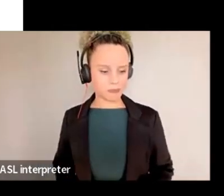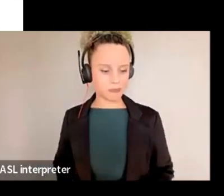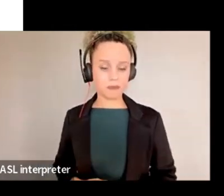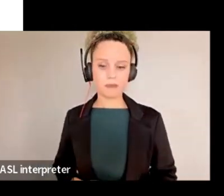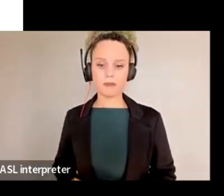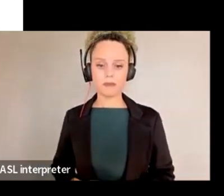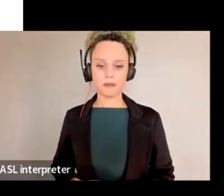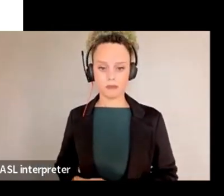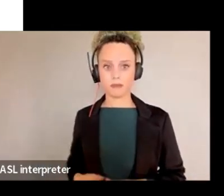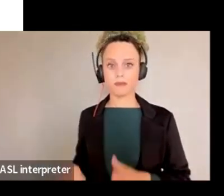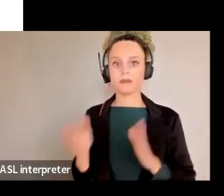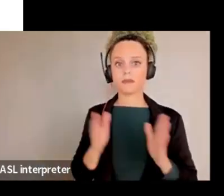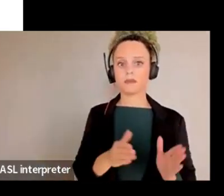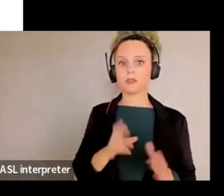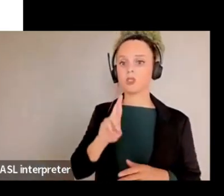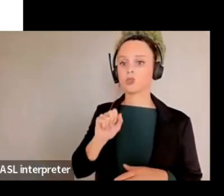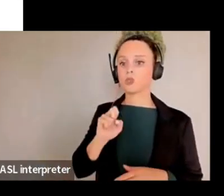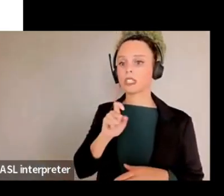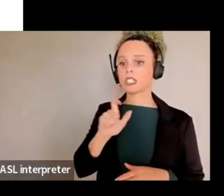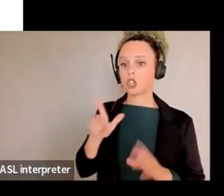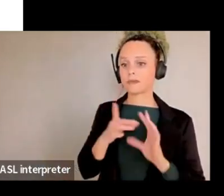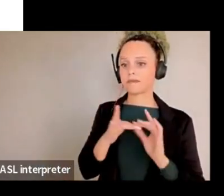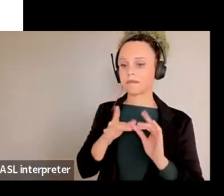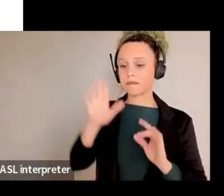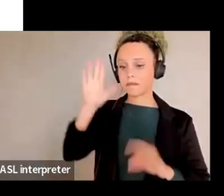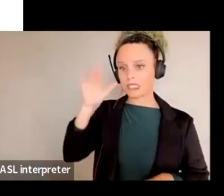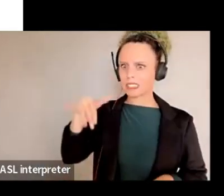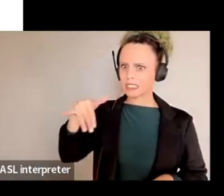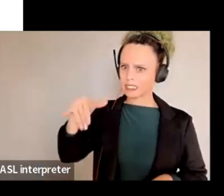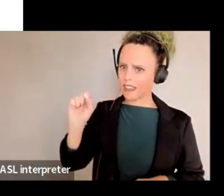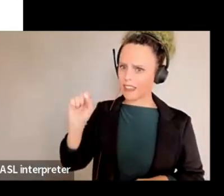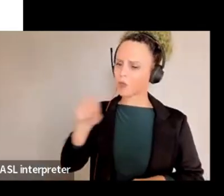so thank you for listening to all of that.